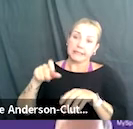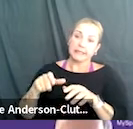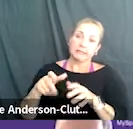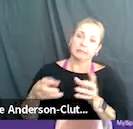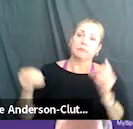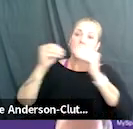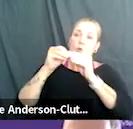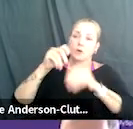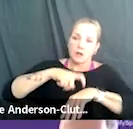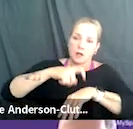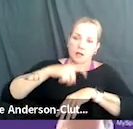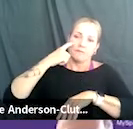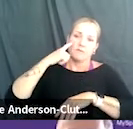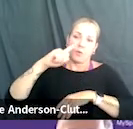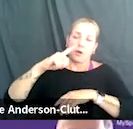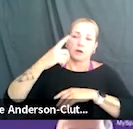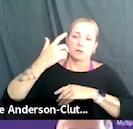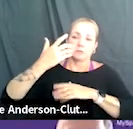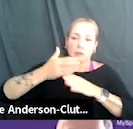things.